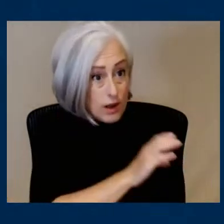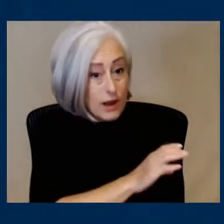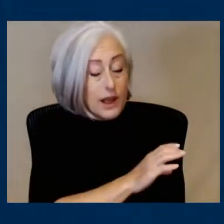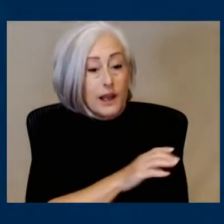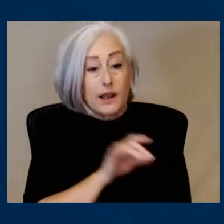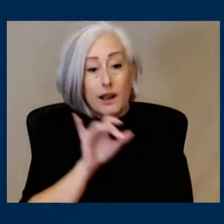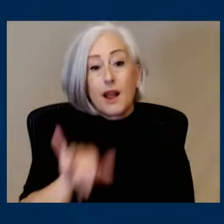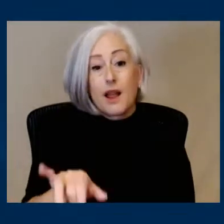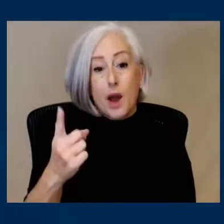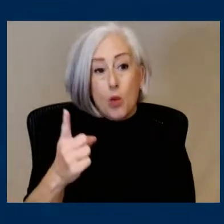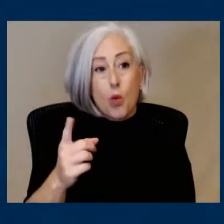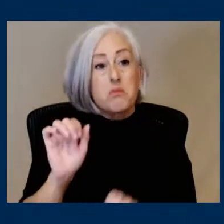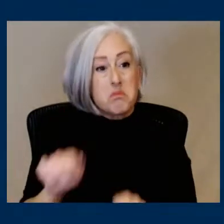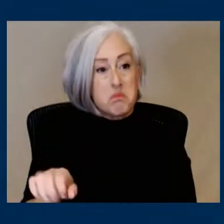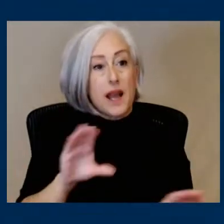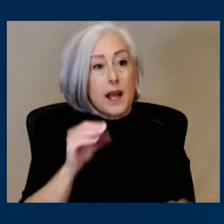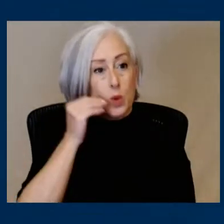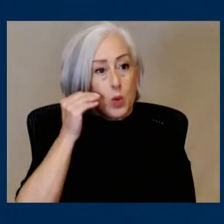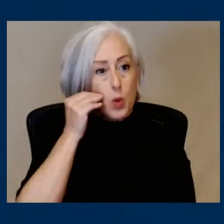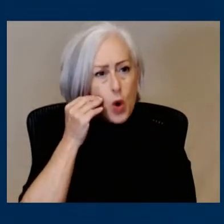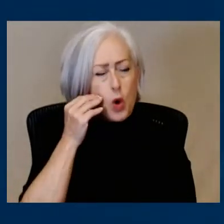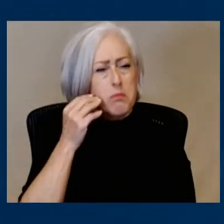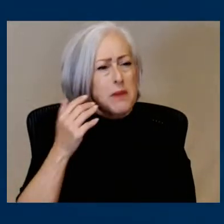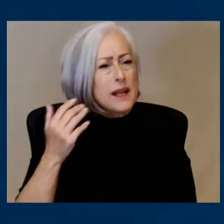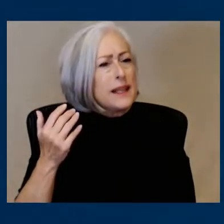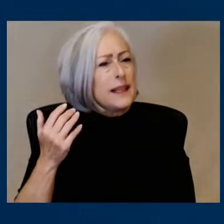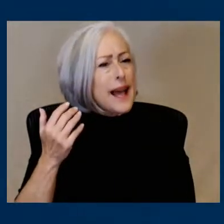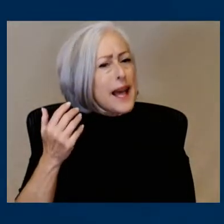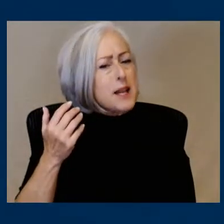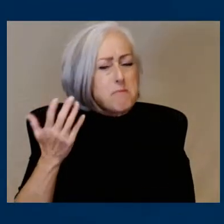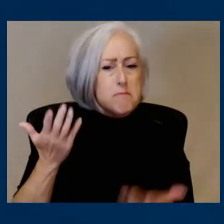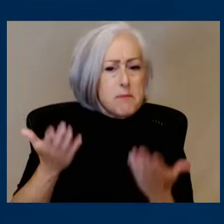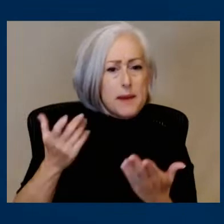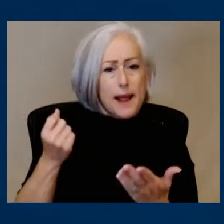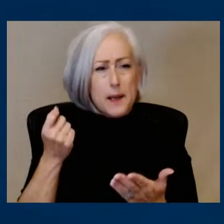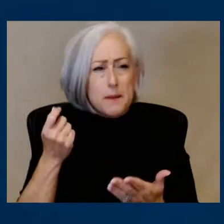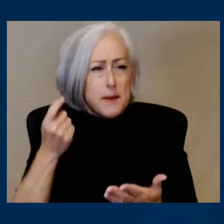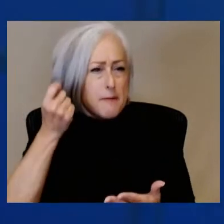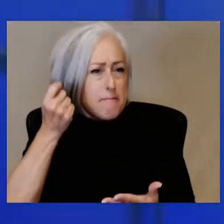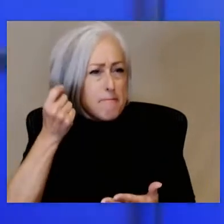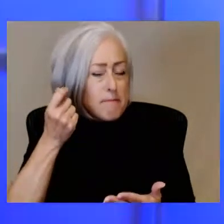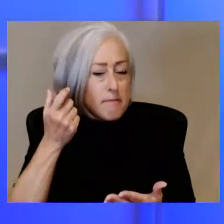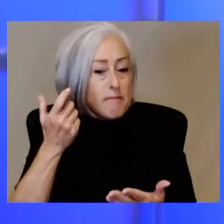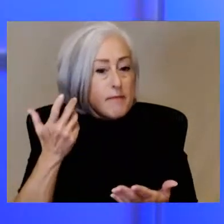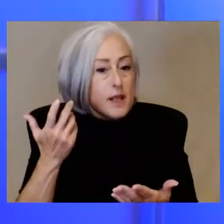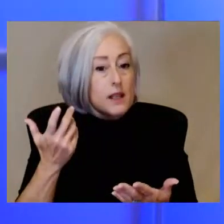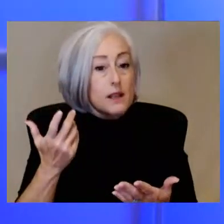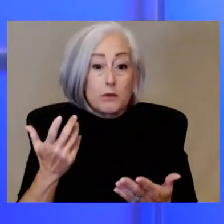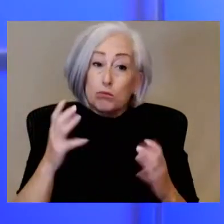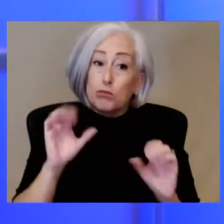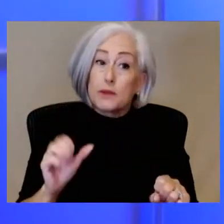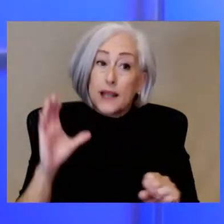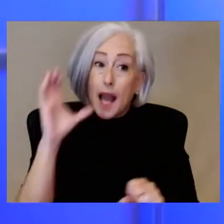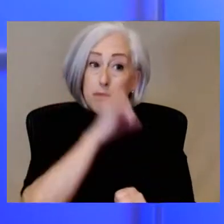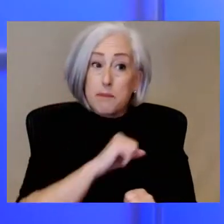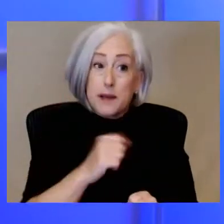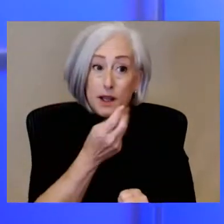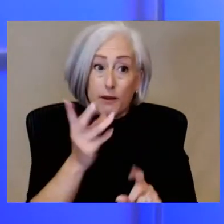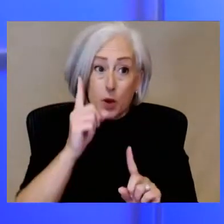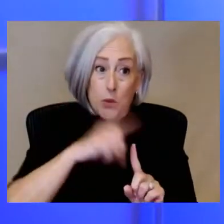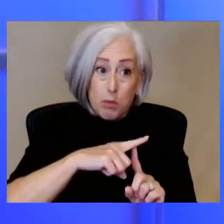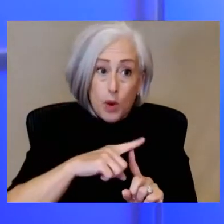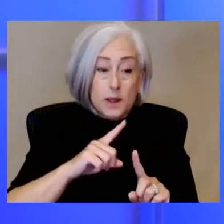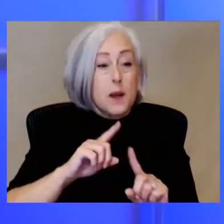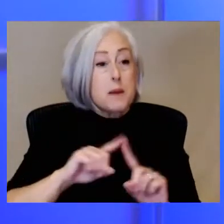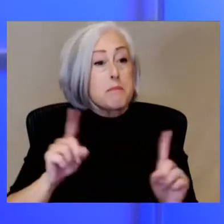do it at home and get a sense of how you're doing. It's okay to miss a couple points on that, but if you miss more than a few,